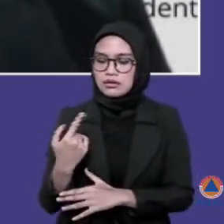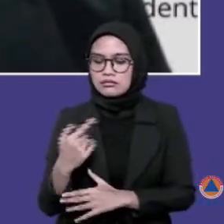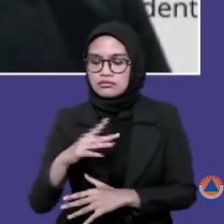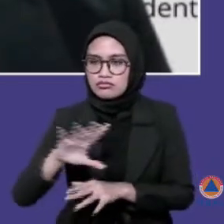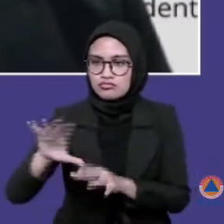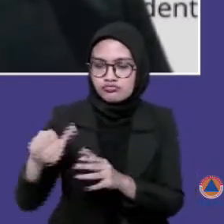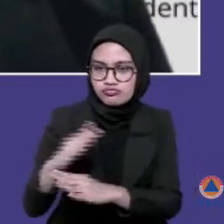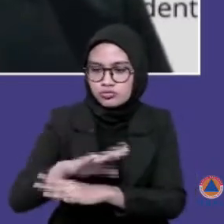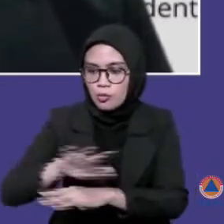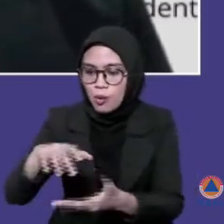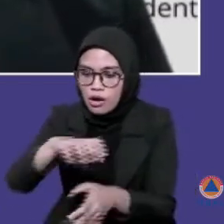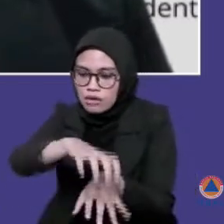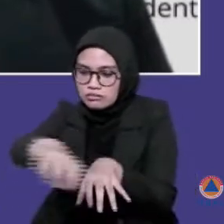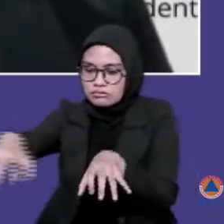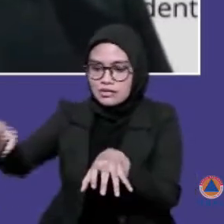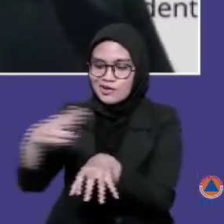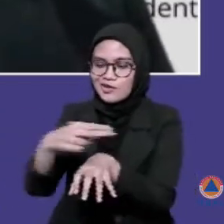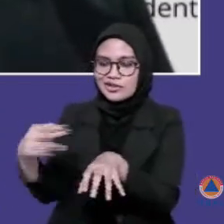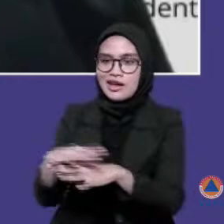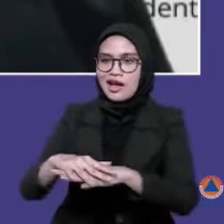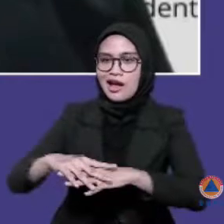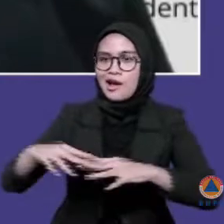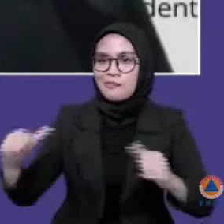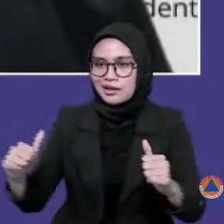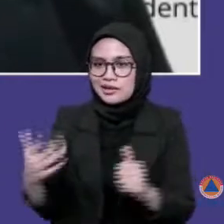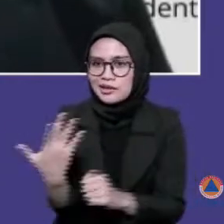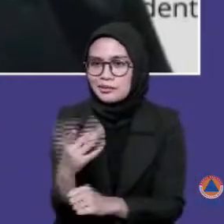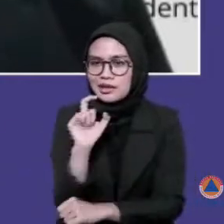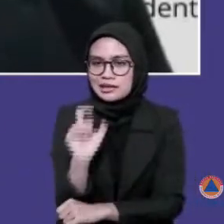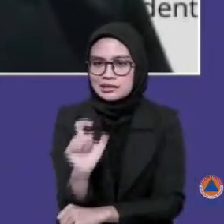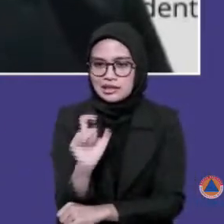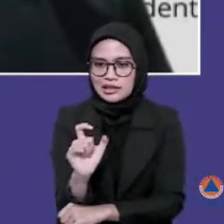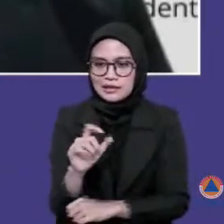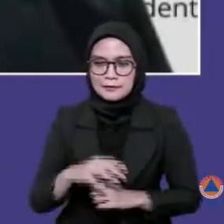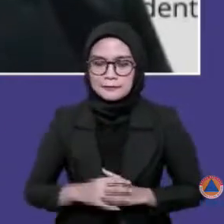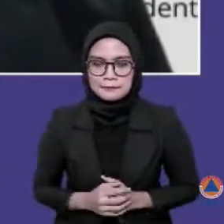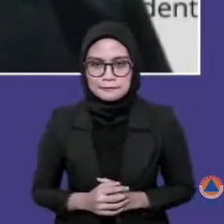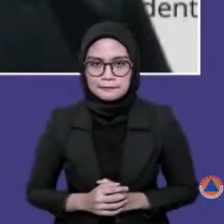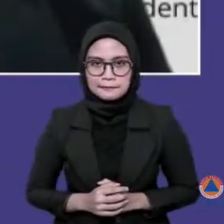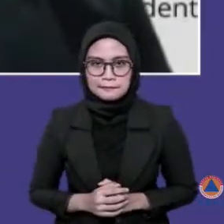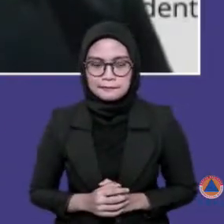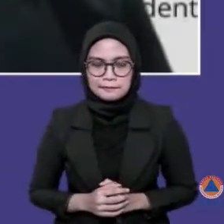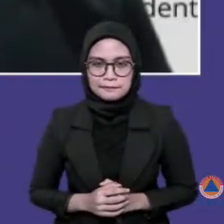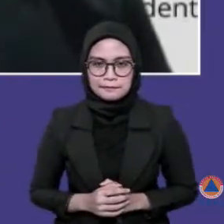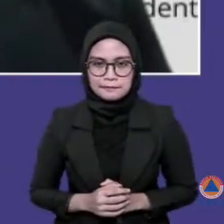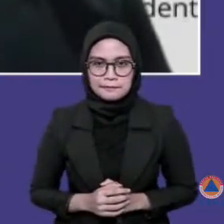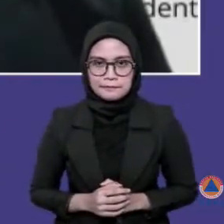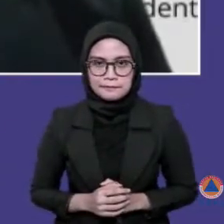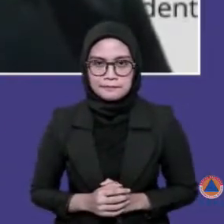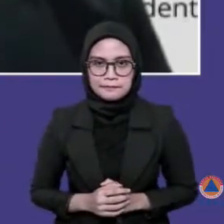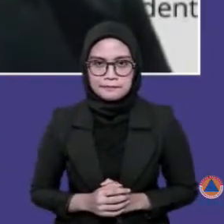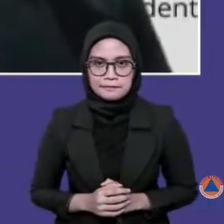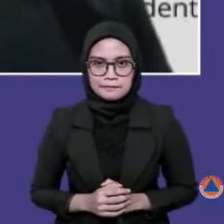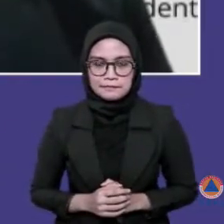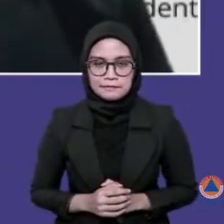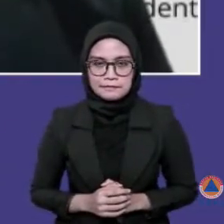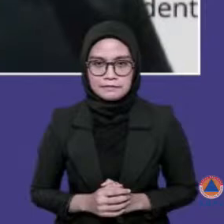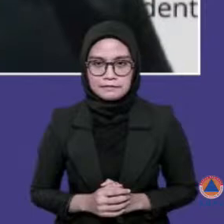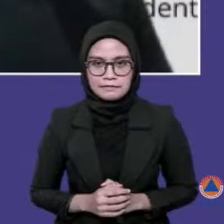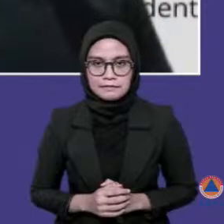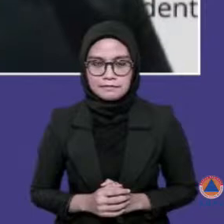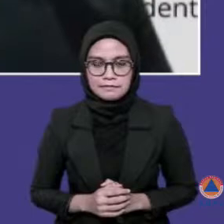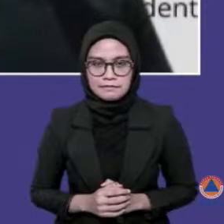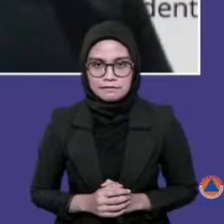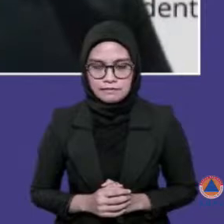through this period. And if you had a key task, I think you were okay if you could roll it over. But in terms of